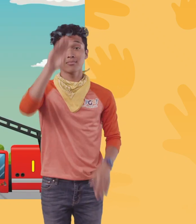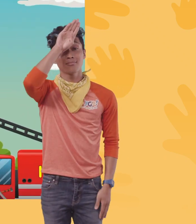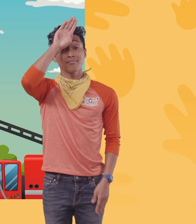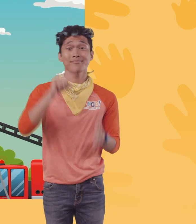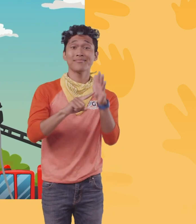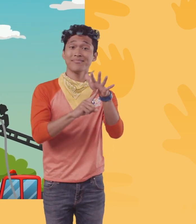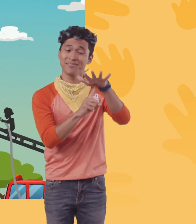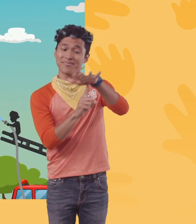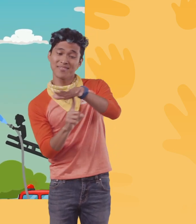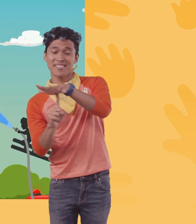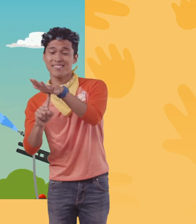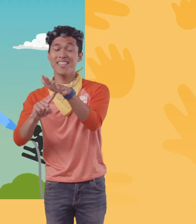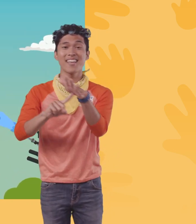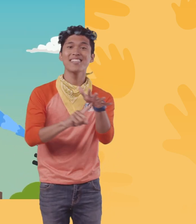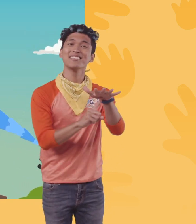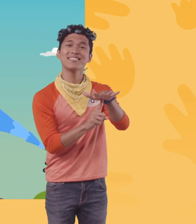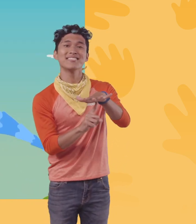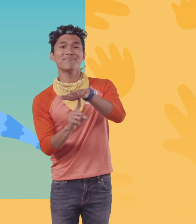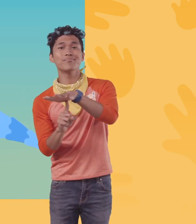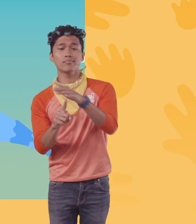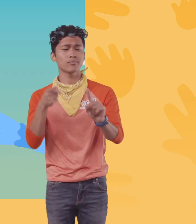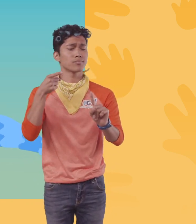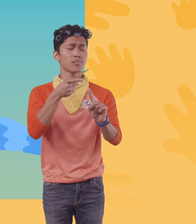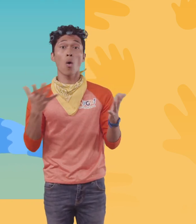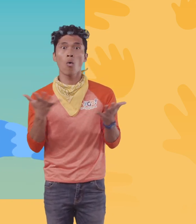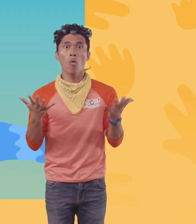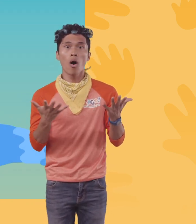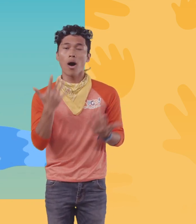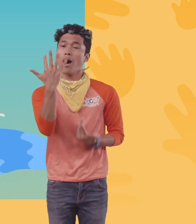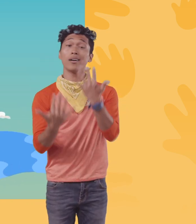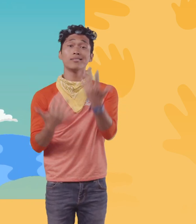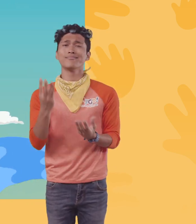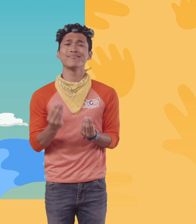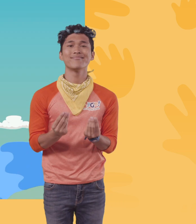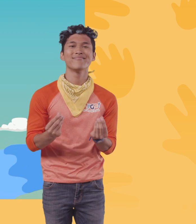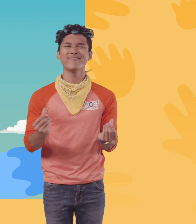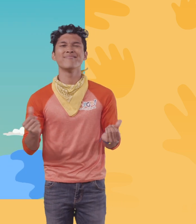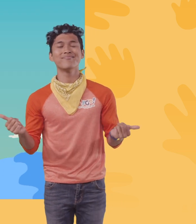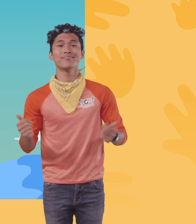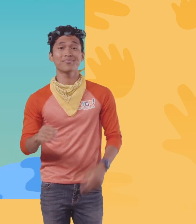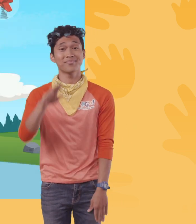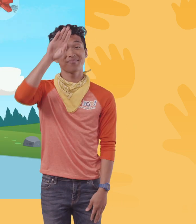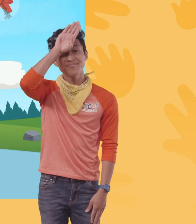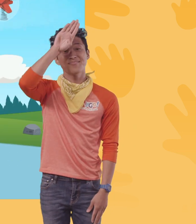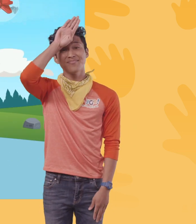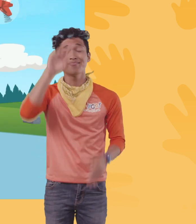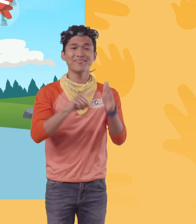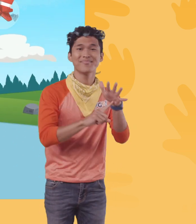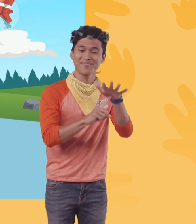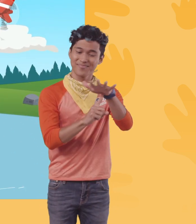A firefighting helicopter, on a mission to put those fires